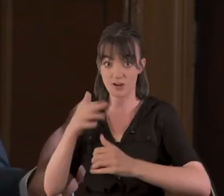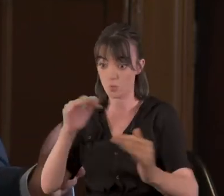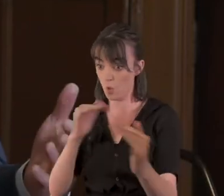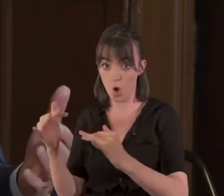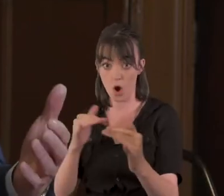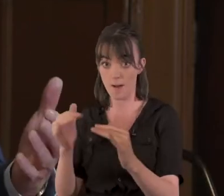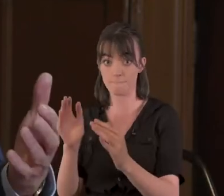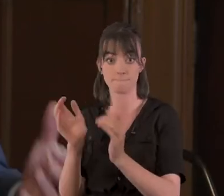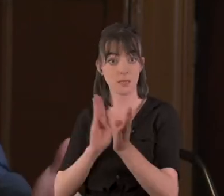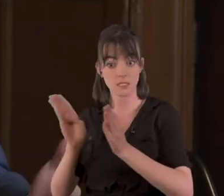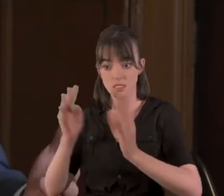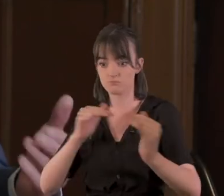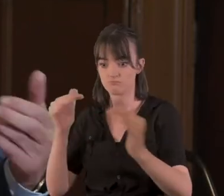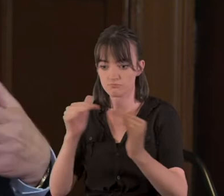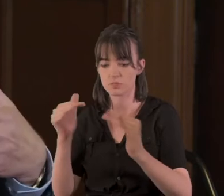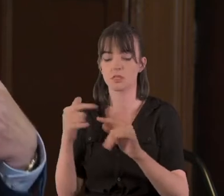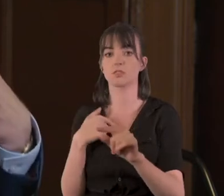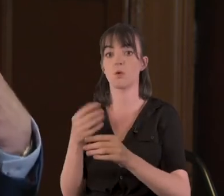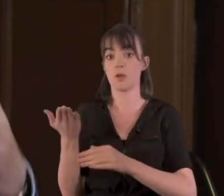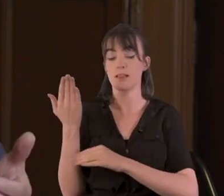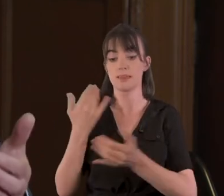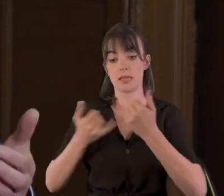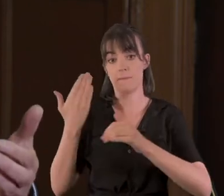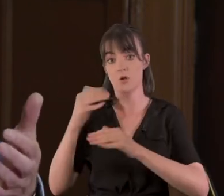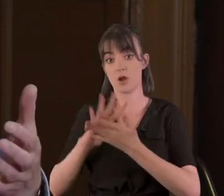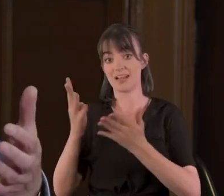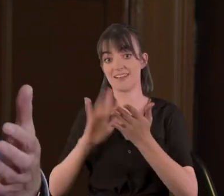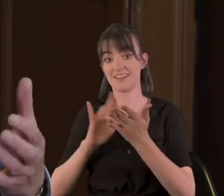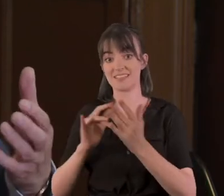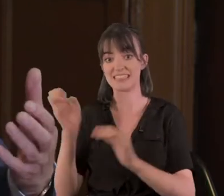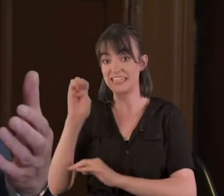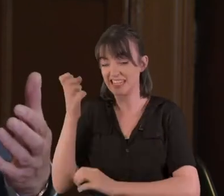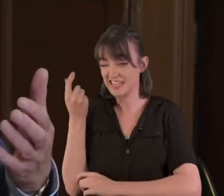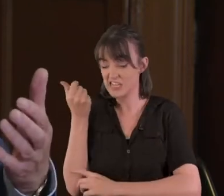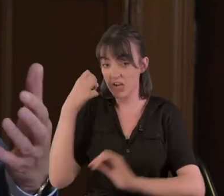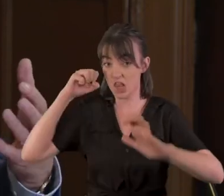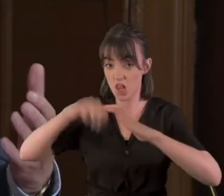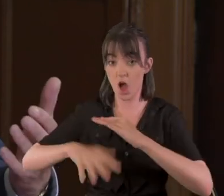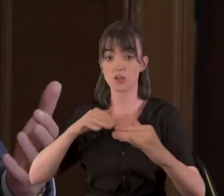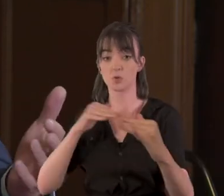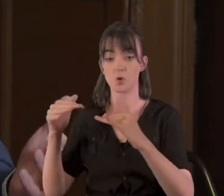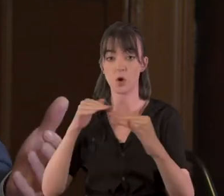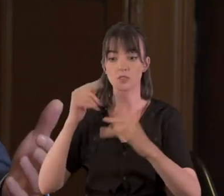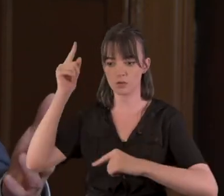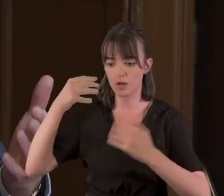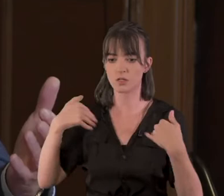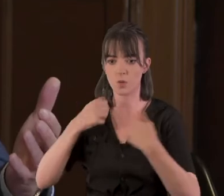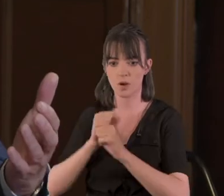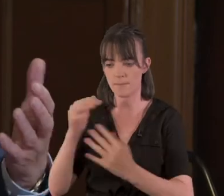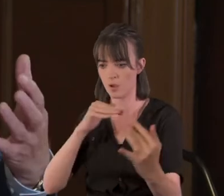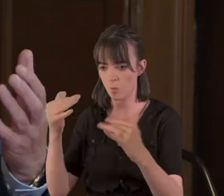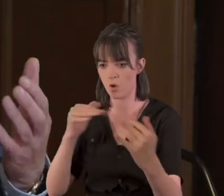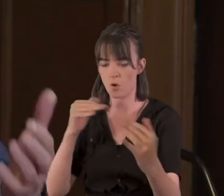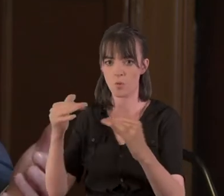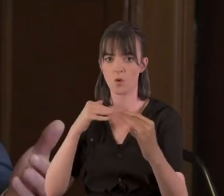had come perilously close to losing the war. So, of course, the appreciation in London is that these are terribly treacherous